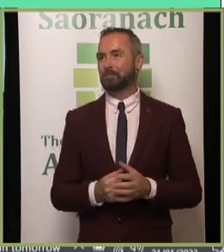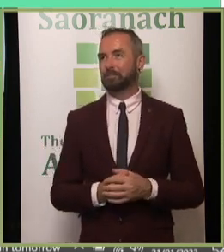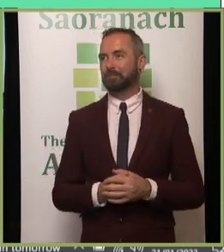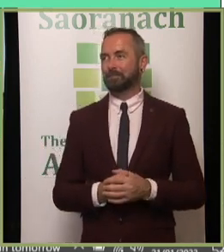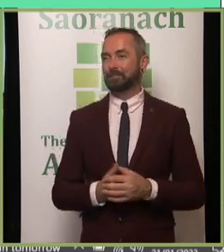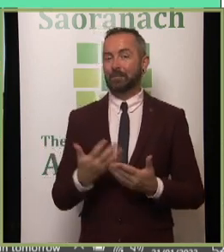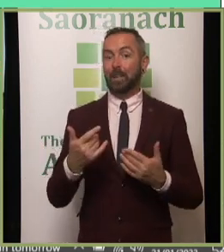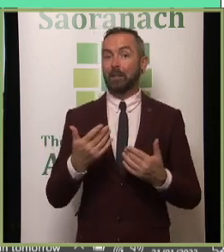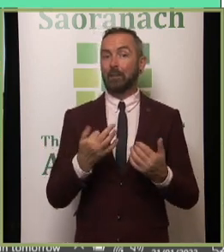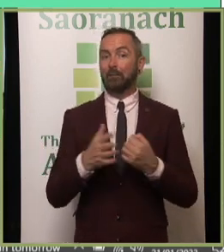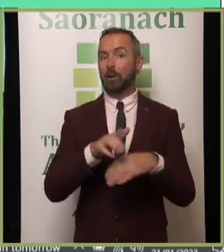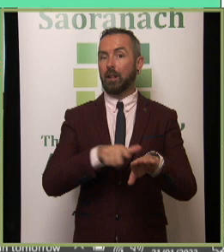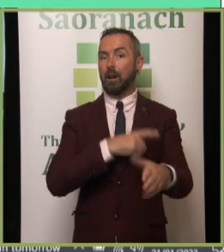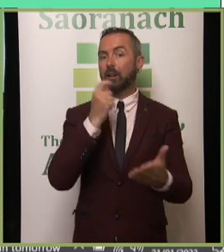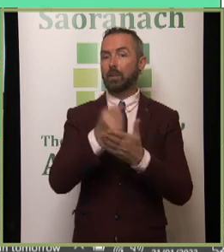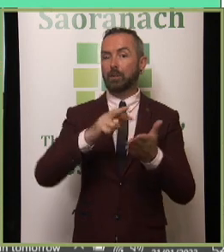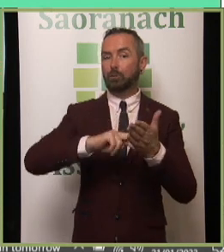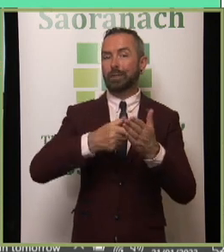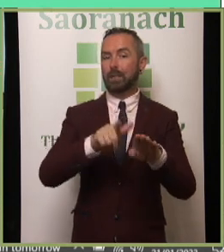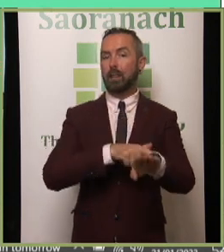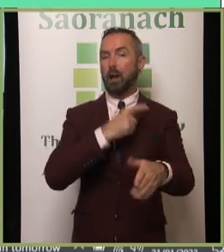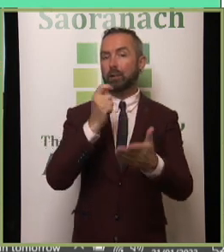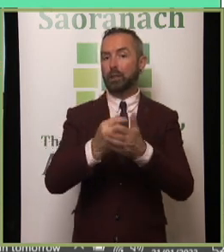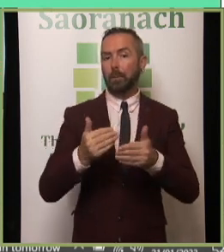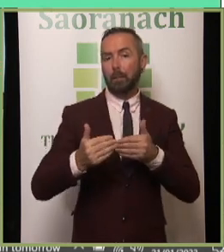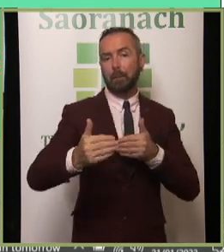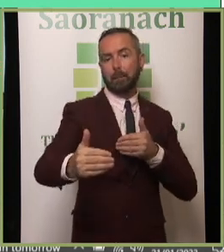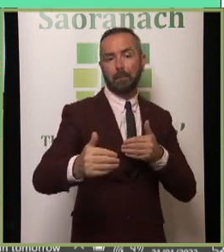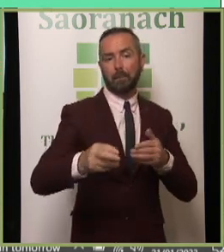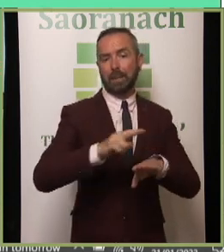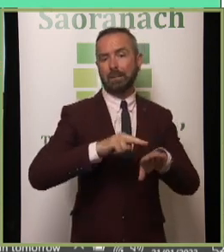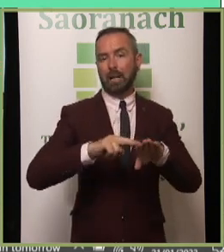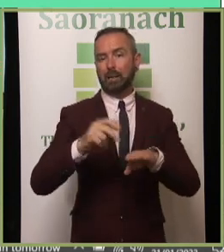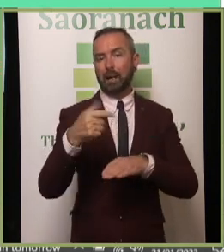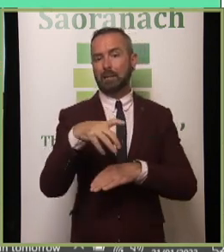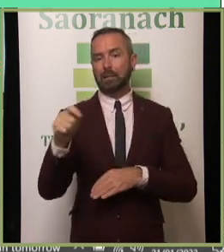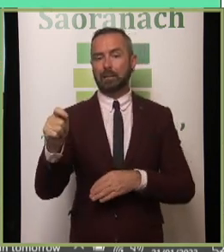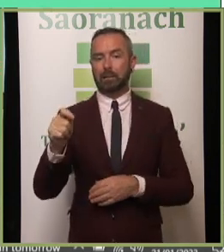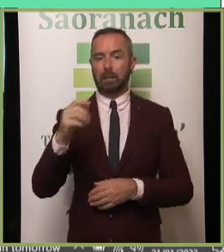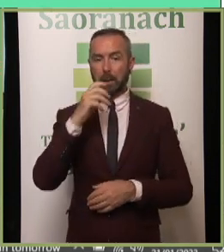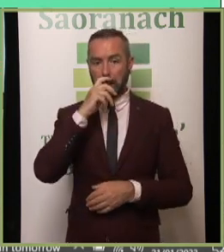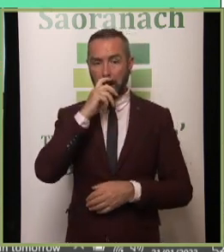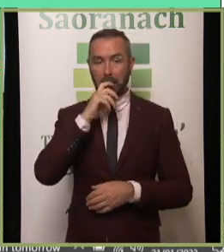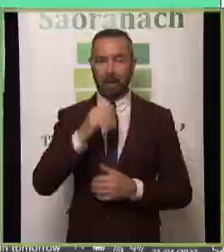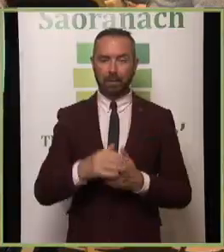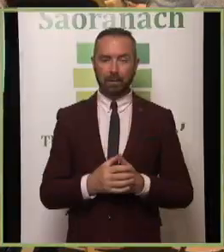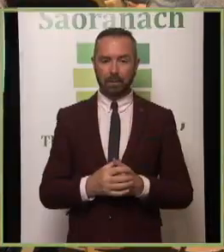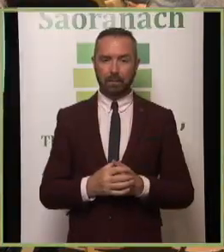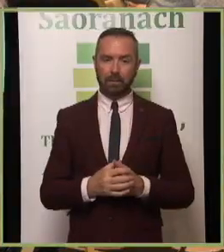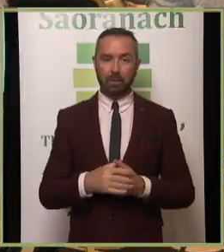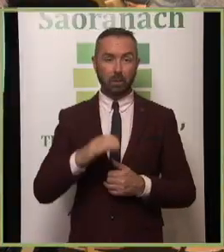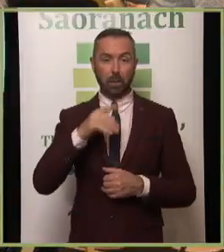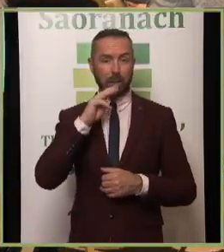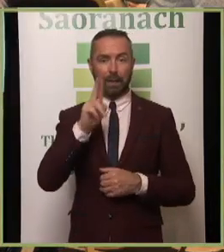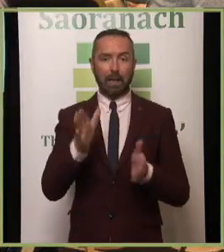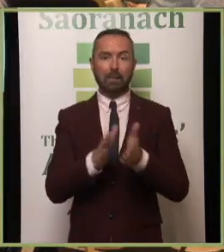As a long-term, as a strategic long-term national asset, because then that kind of, you're hedging, don't sell it if it's long-term.